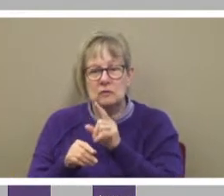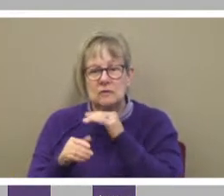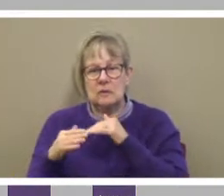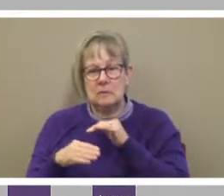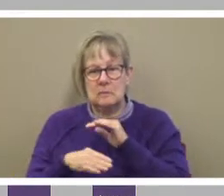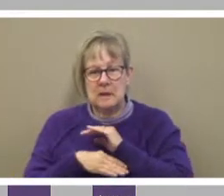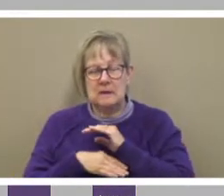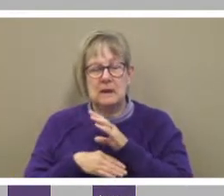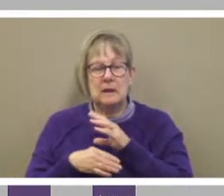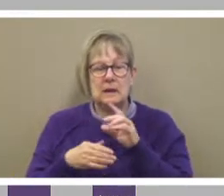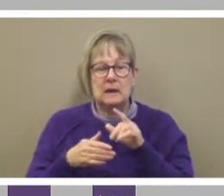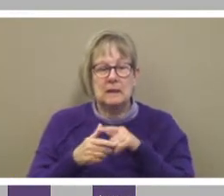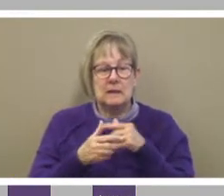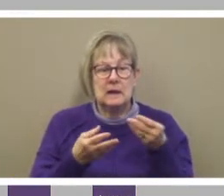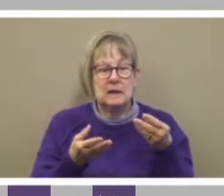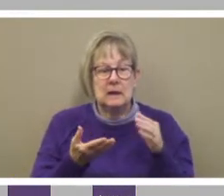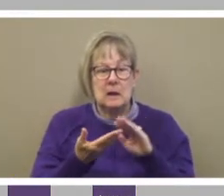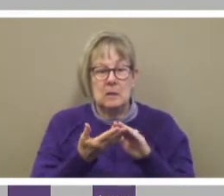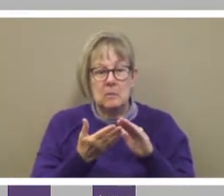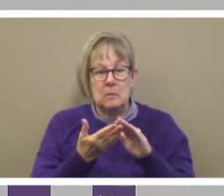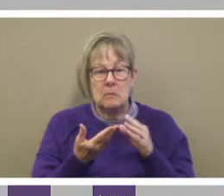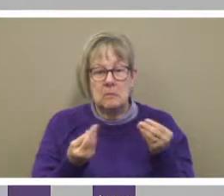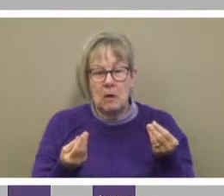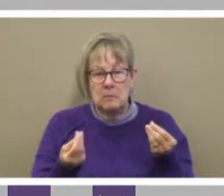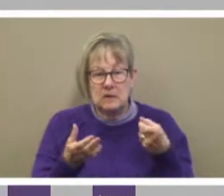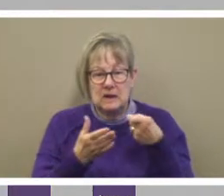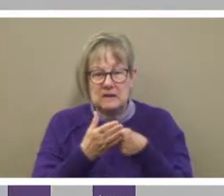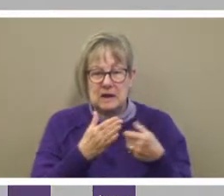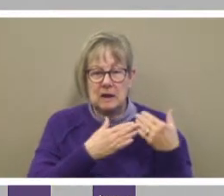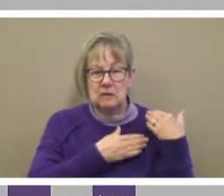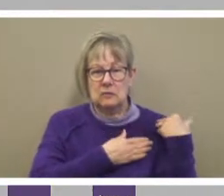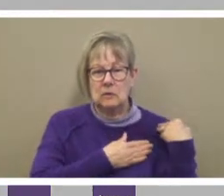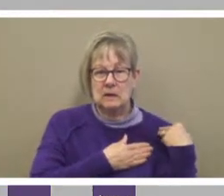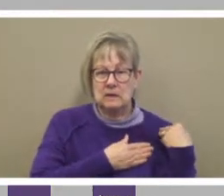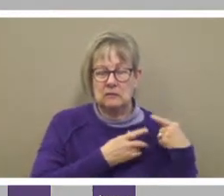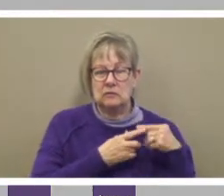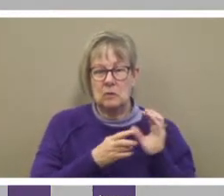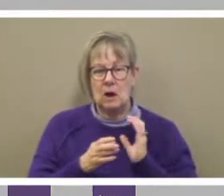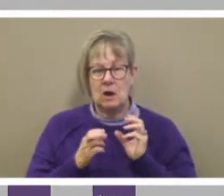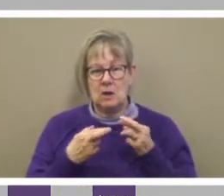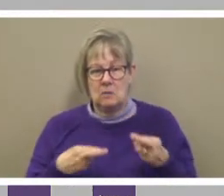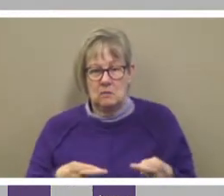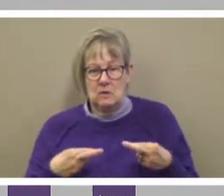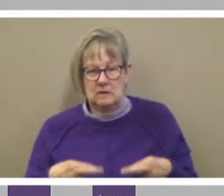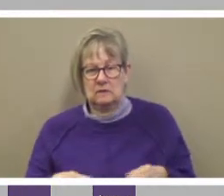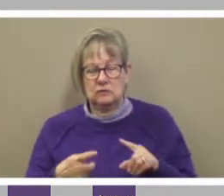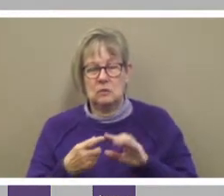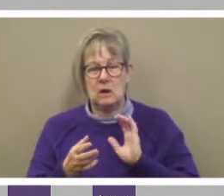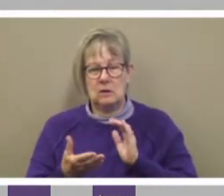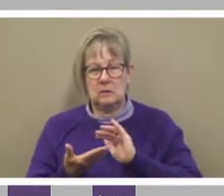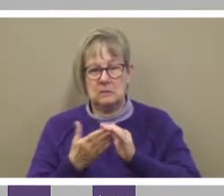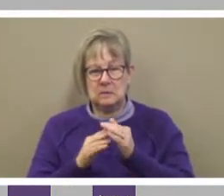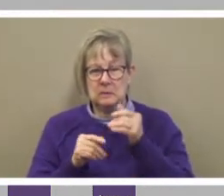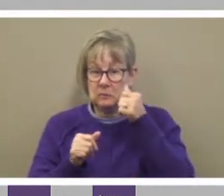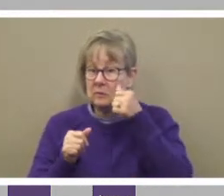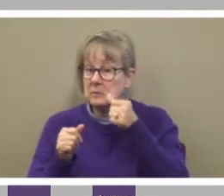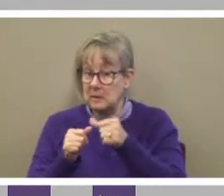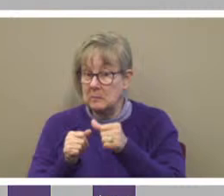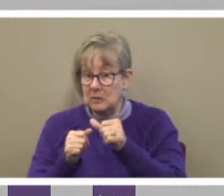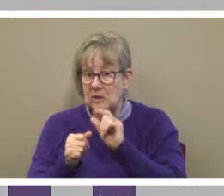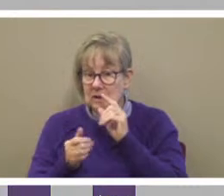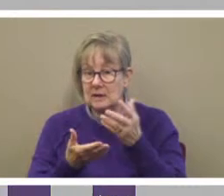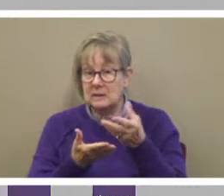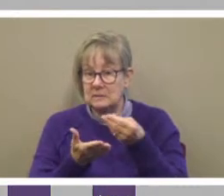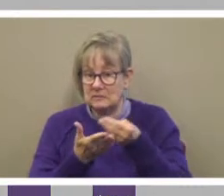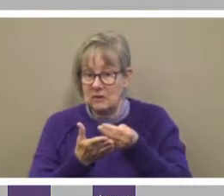So property tax relief, this is important property tax relief to our residents, to our community, but we need to remember that it is